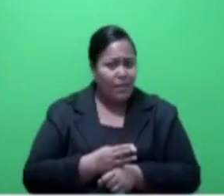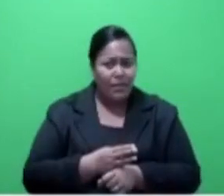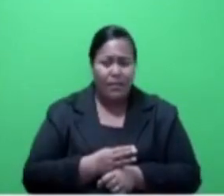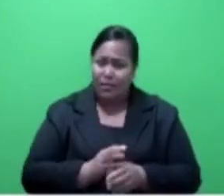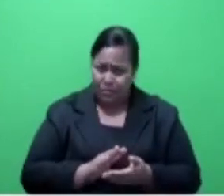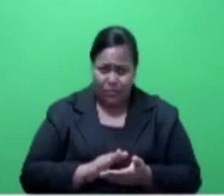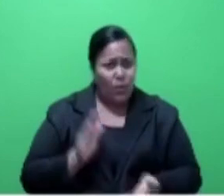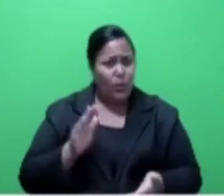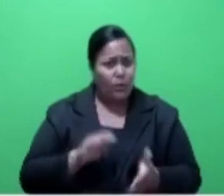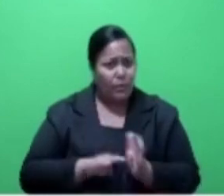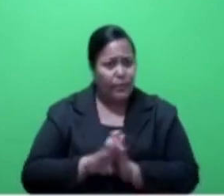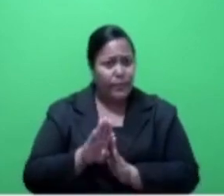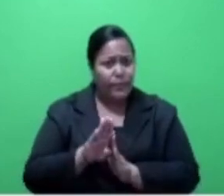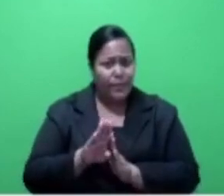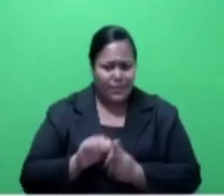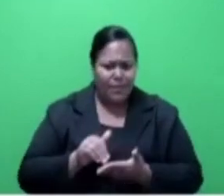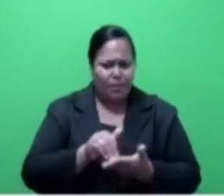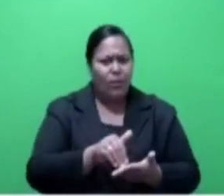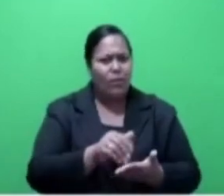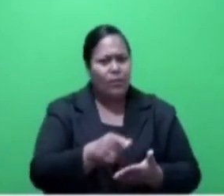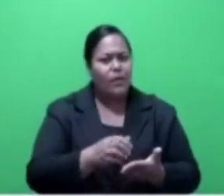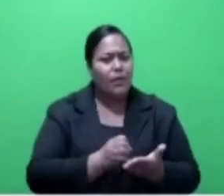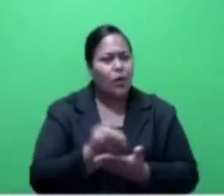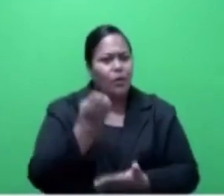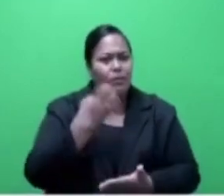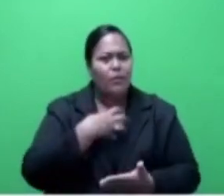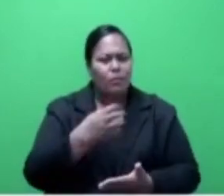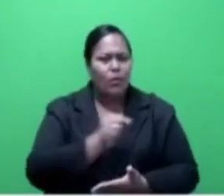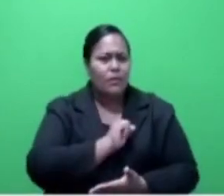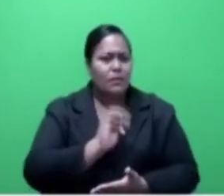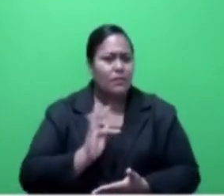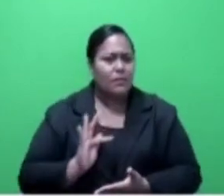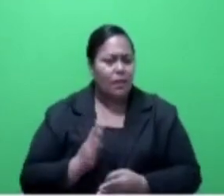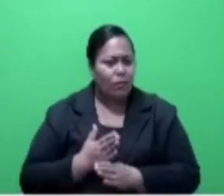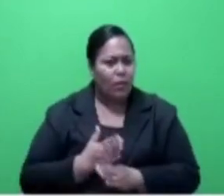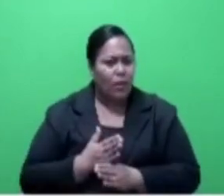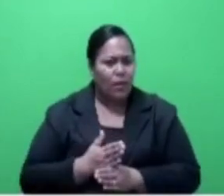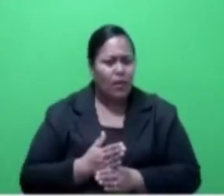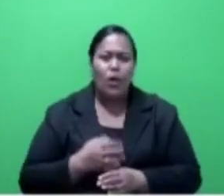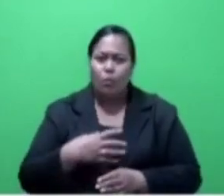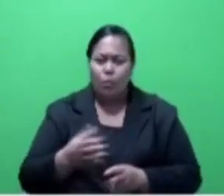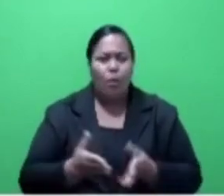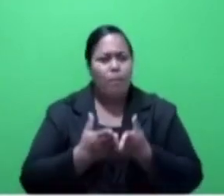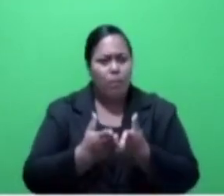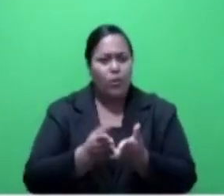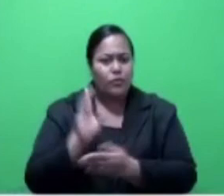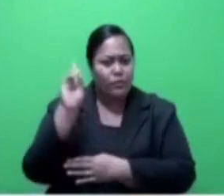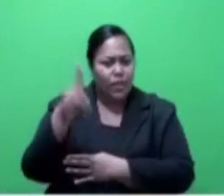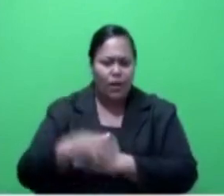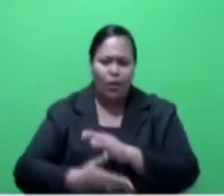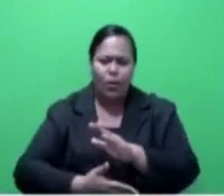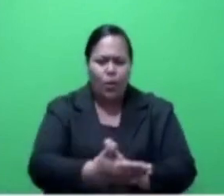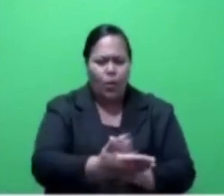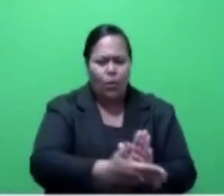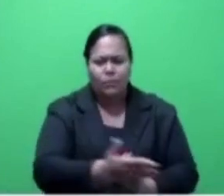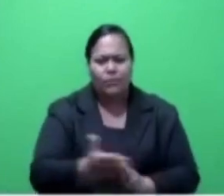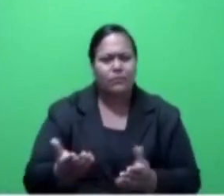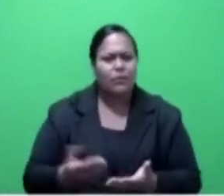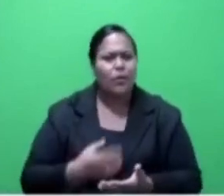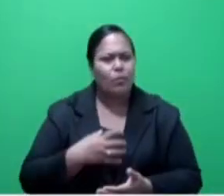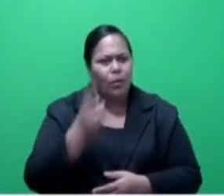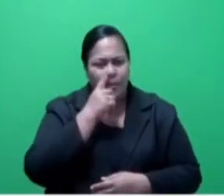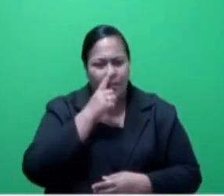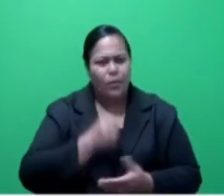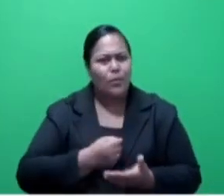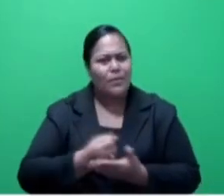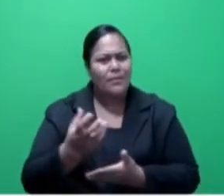is opening up the economy. More people are getting employed. More boats from Denmark will go out. More people will sell their vegetables. That's what the